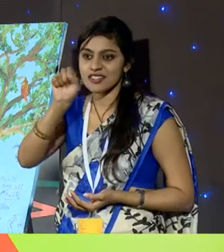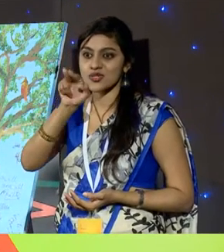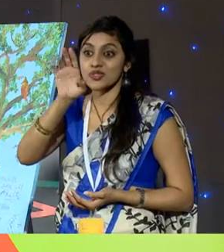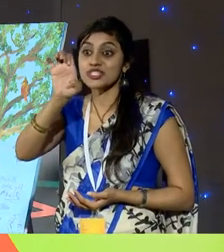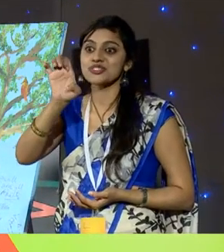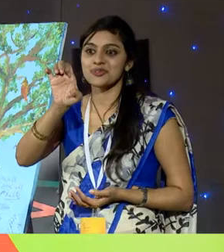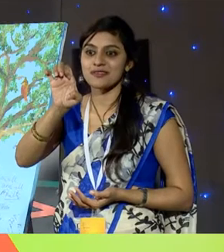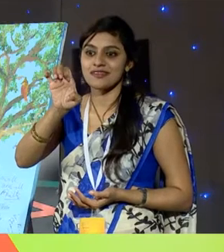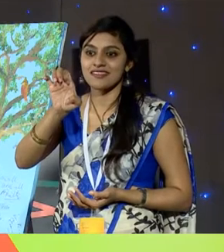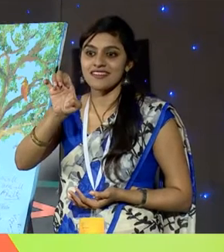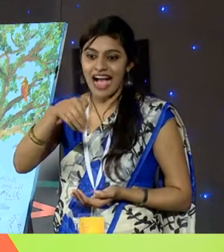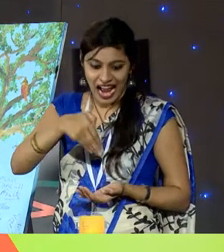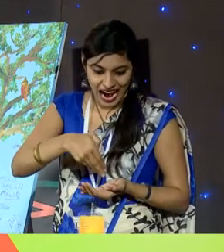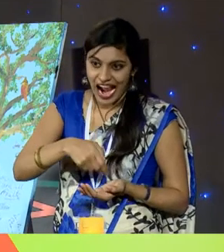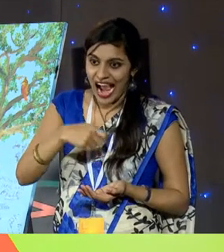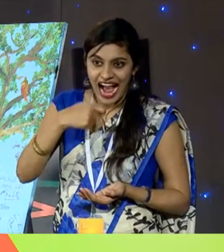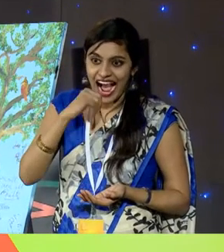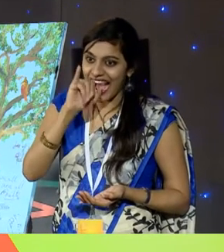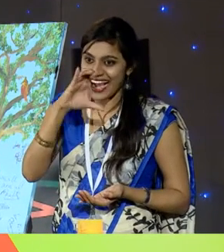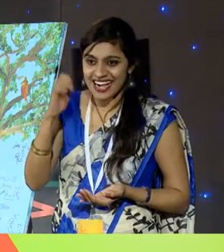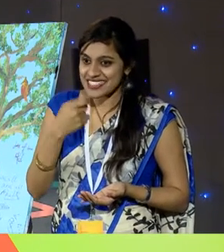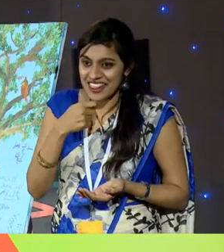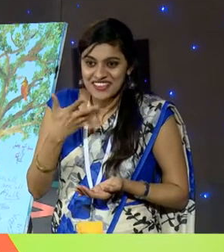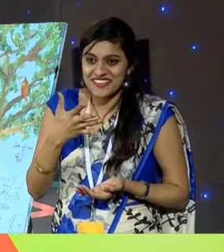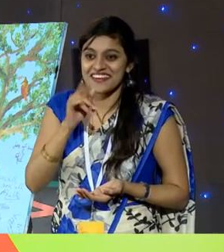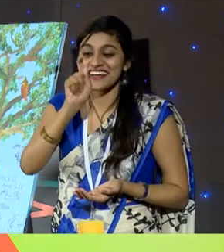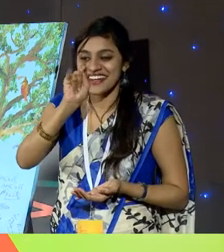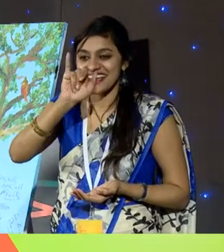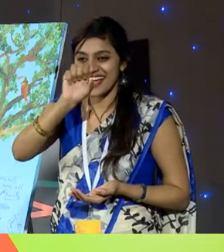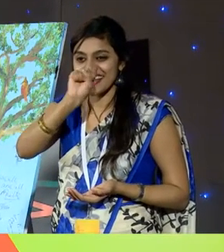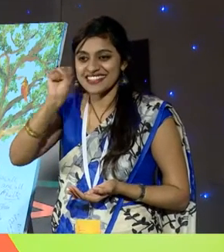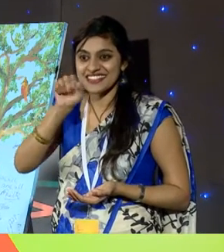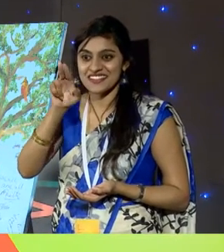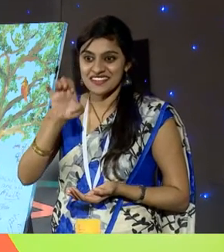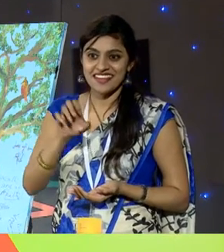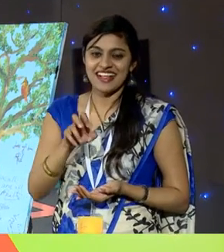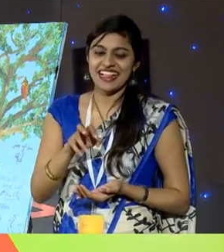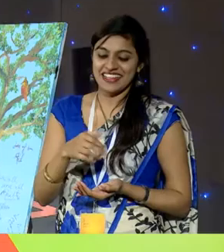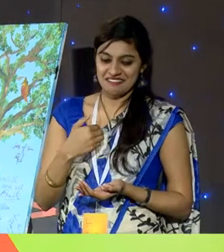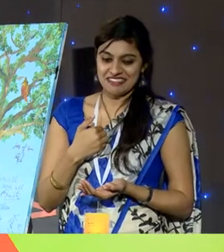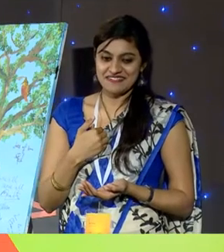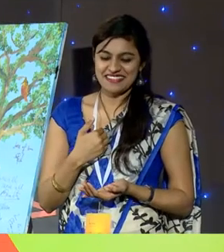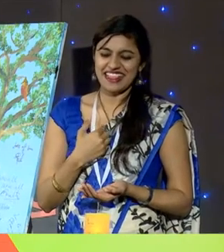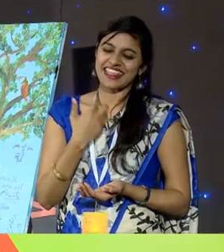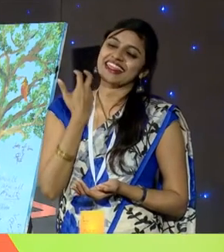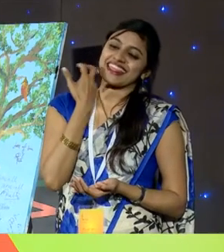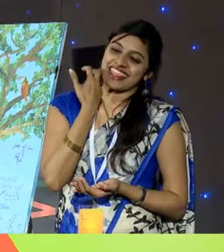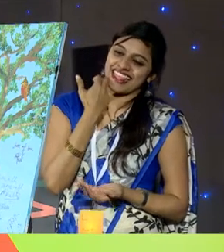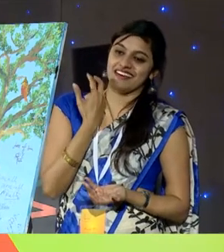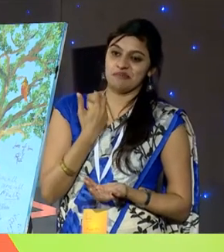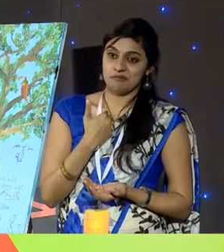And then to that person's horror, we laughed at it. We started laughing at it aloud. And, you know, so there